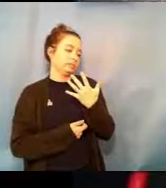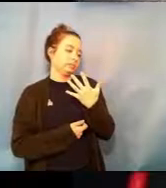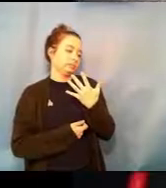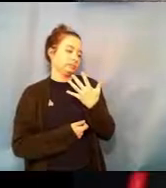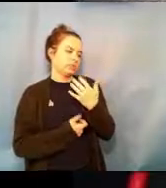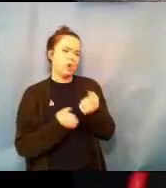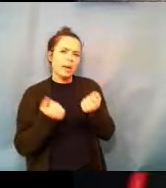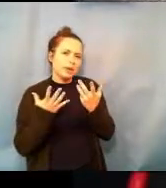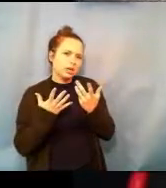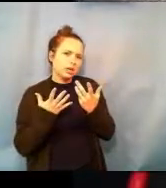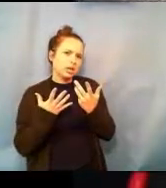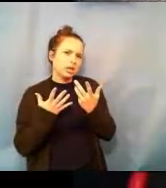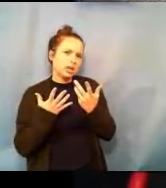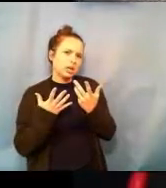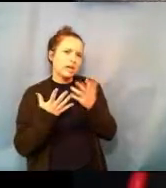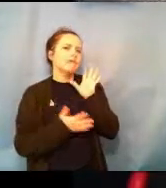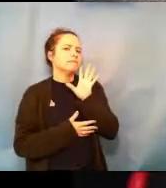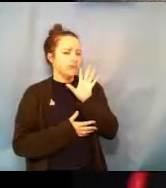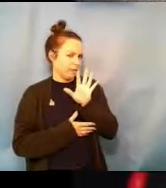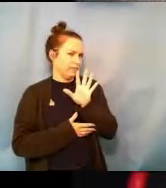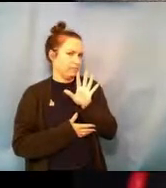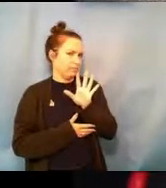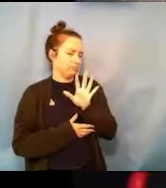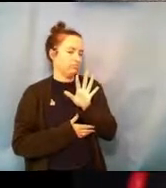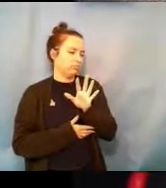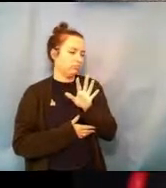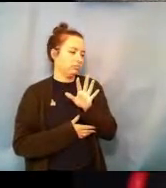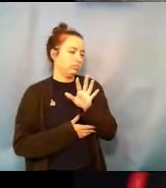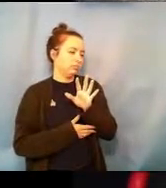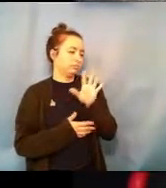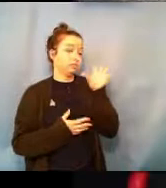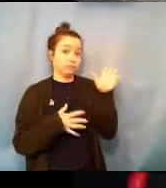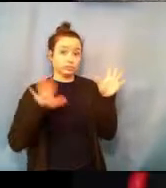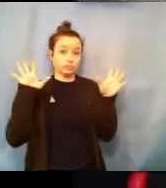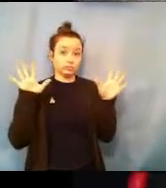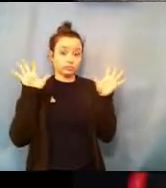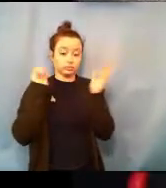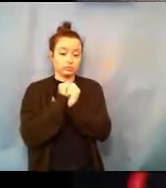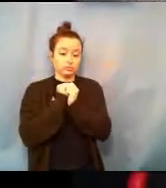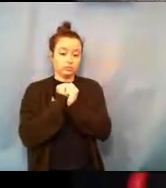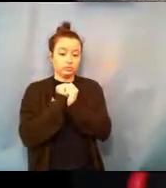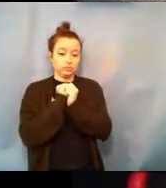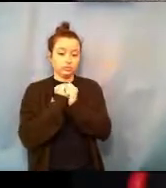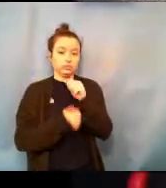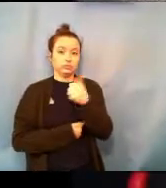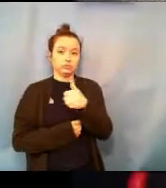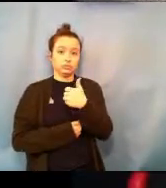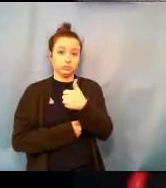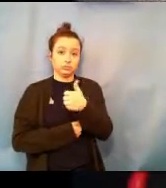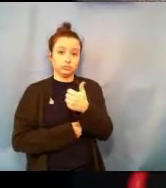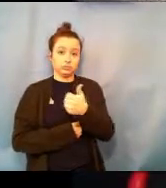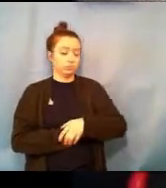So how many squares did I have? 5. So 5 plus 5